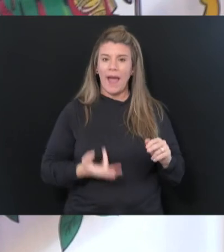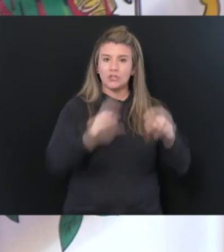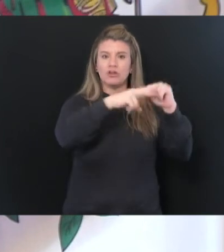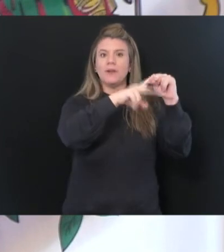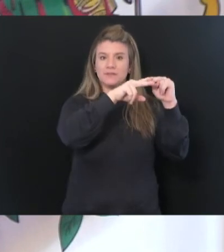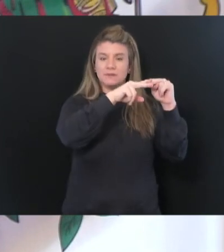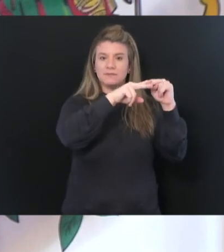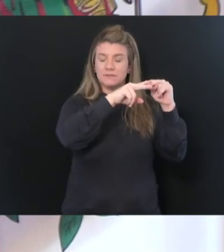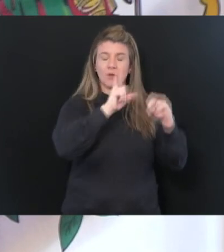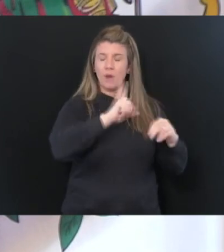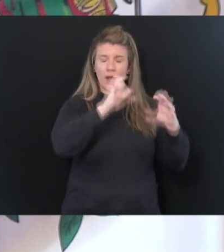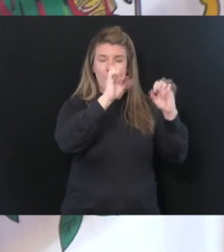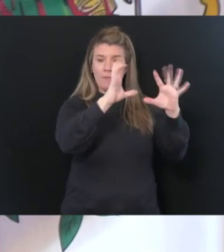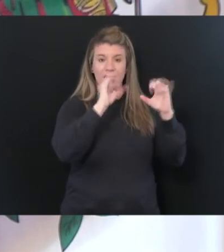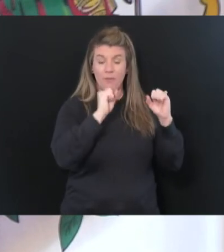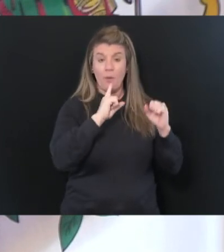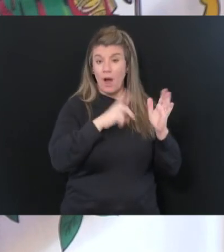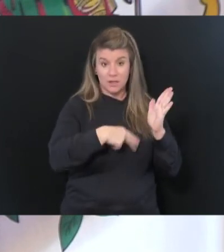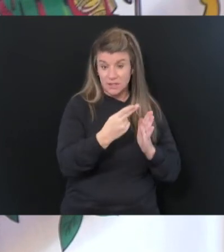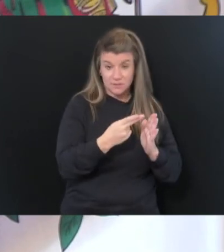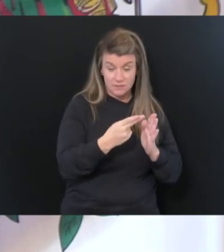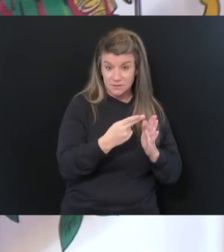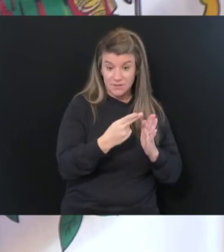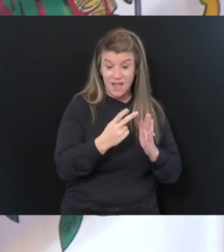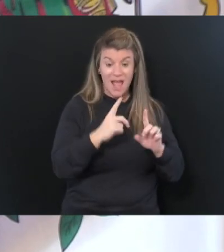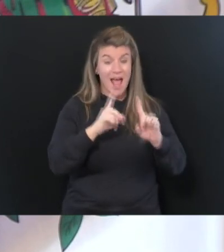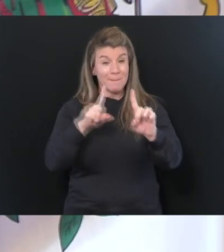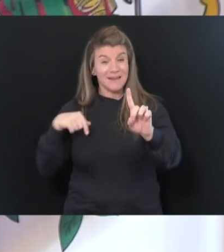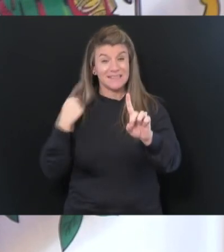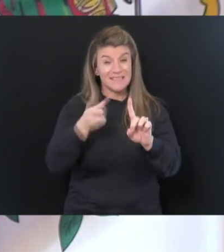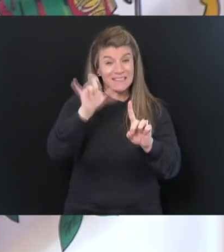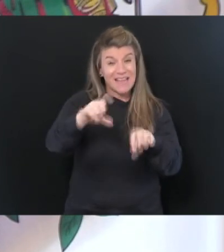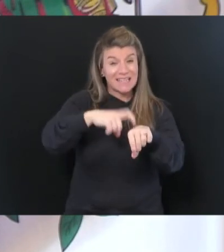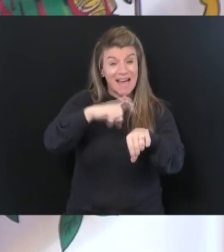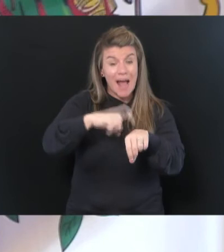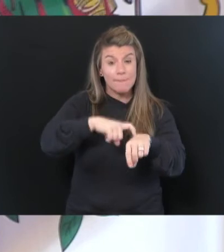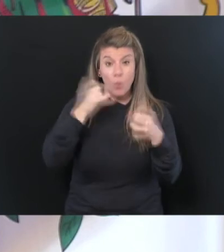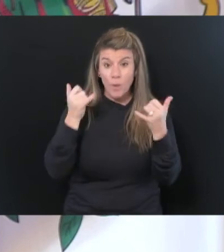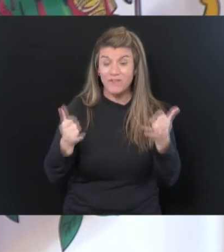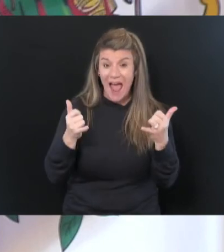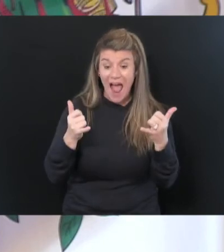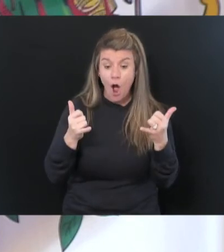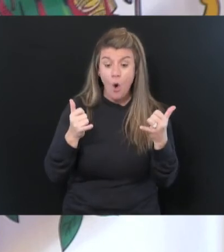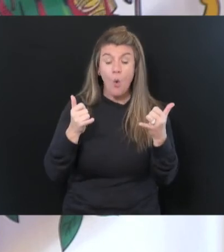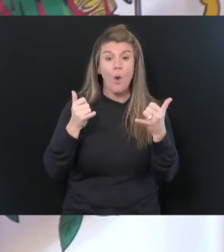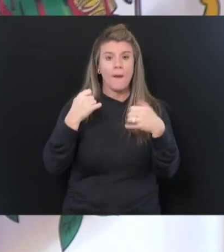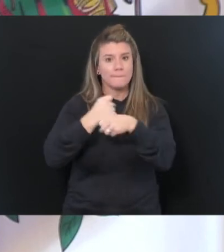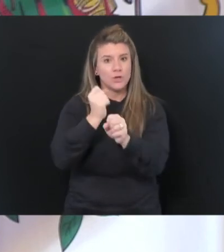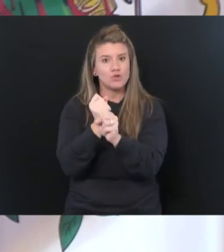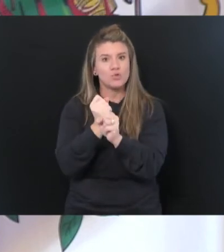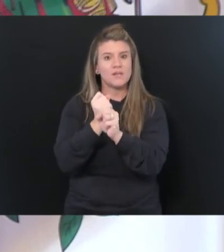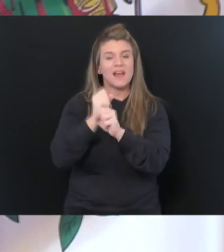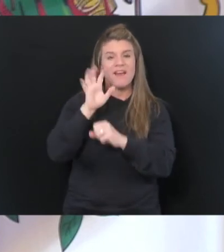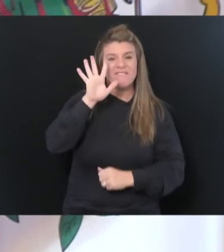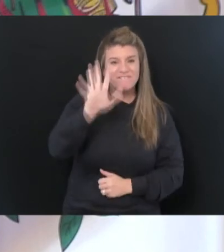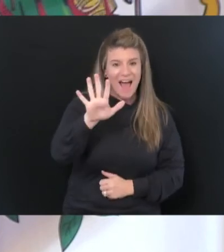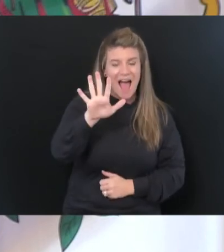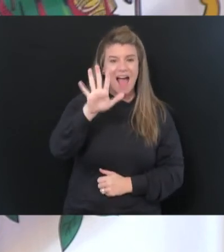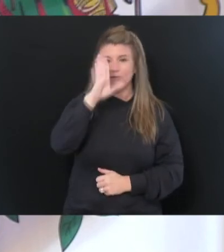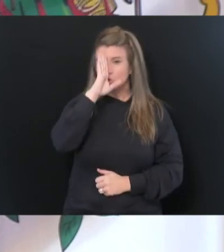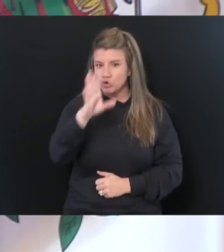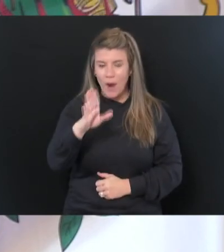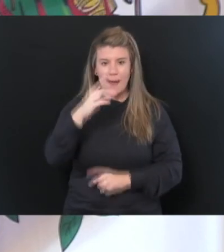unbelievable, to tell you the truth. But since that time, we we have now produced 5 consecutive